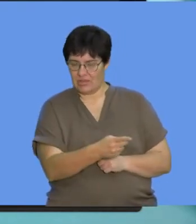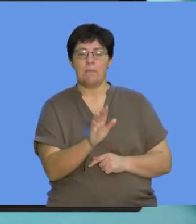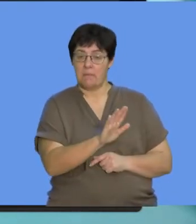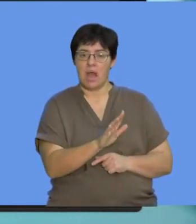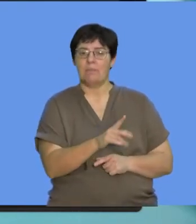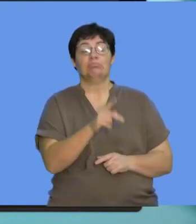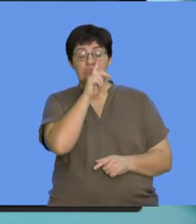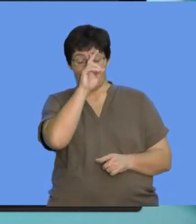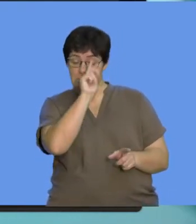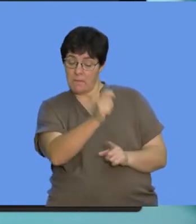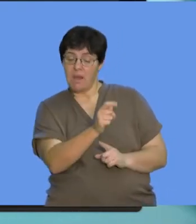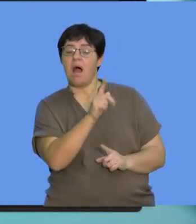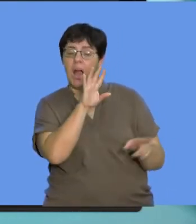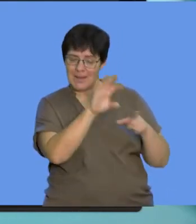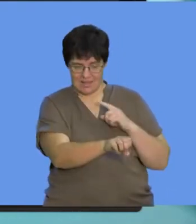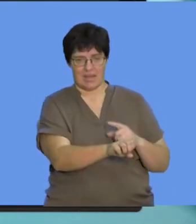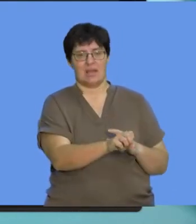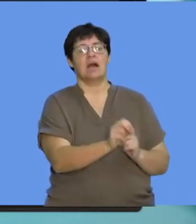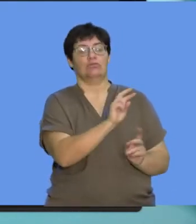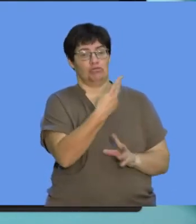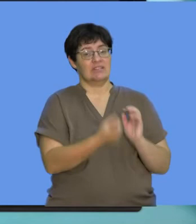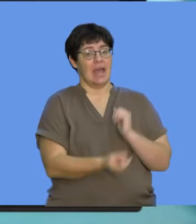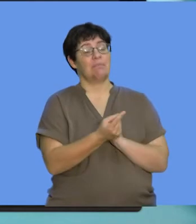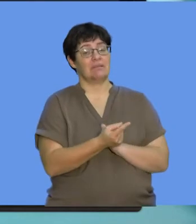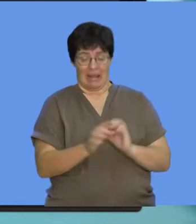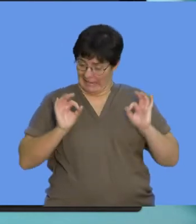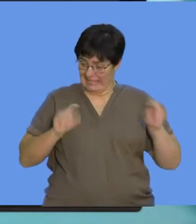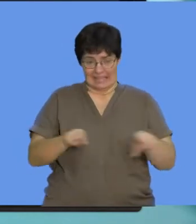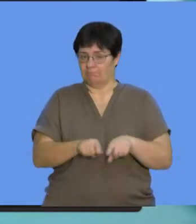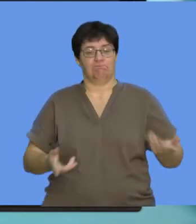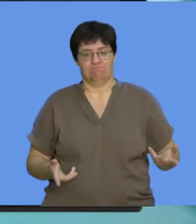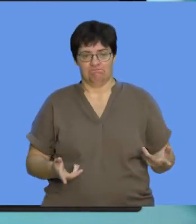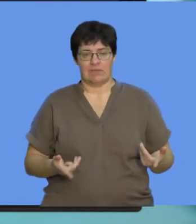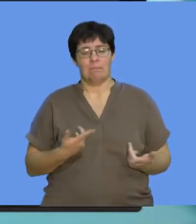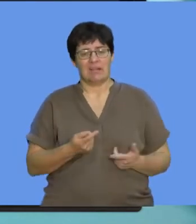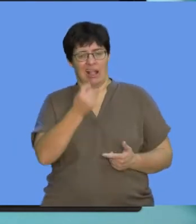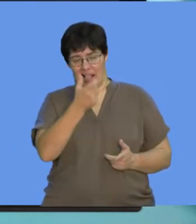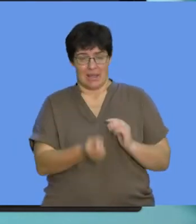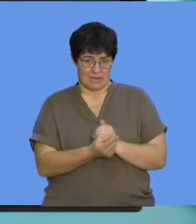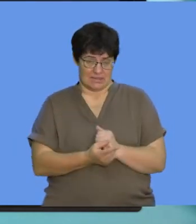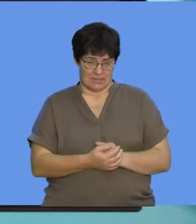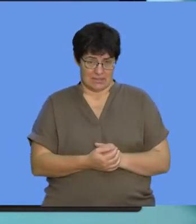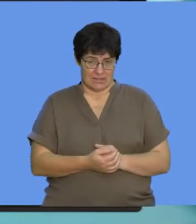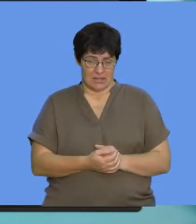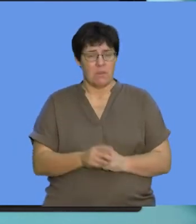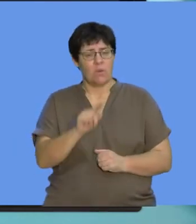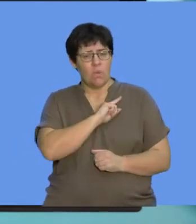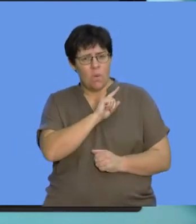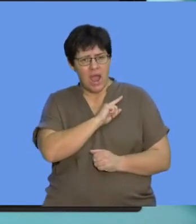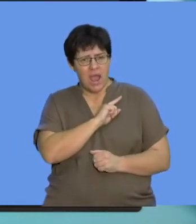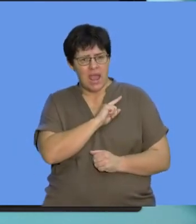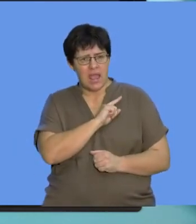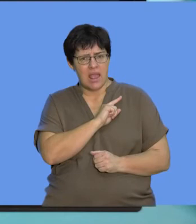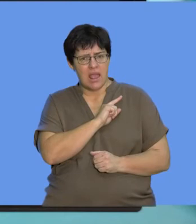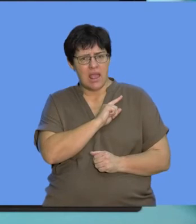mutations do occur. But the rate at which they occur often takes us to the next process of trying to understand why is it that mutations do